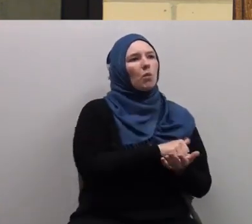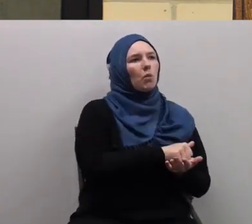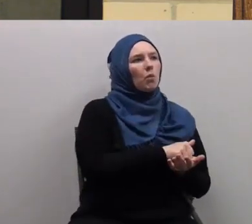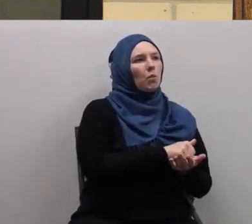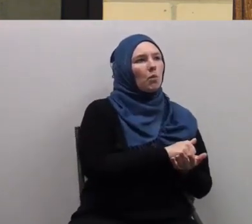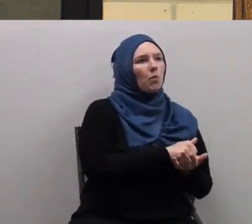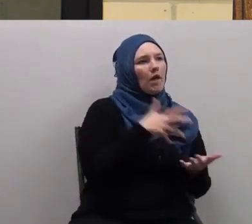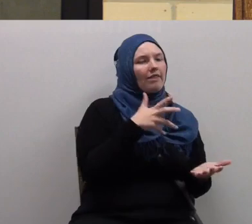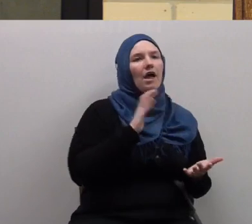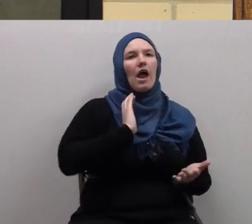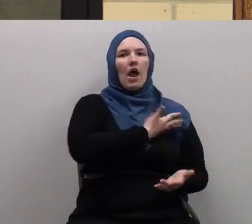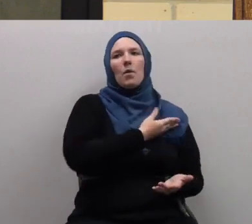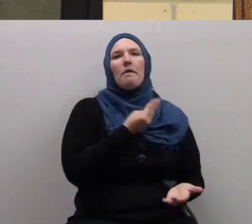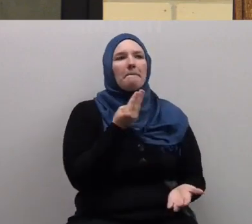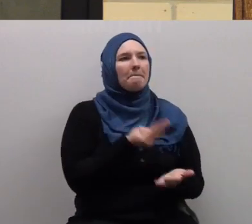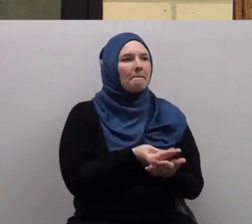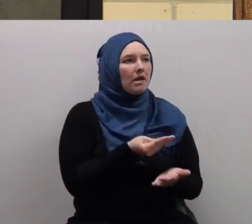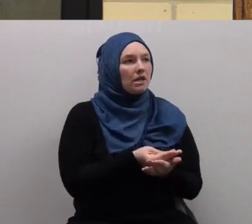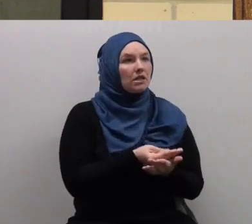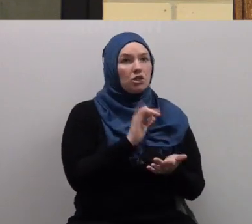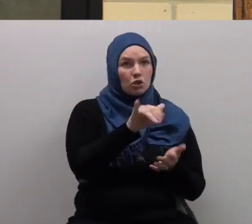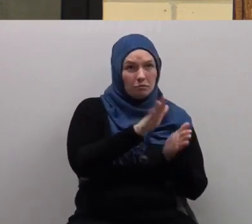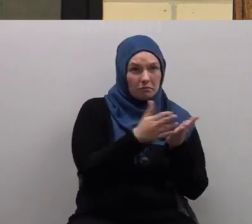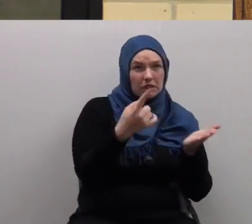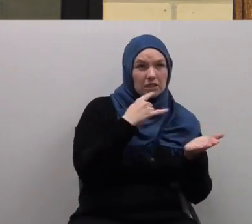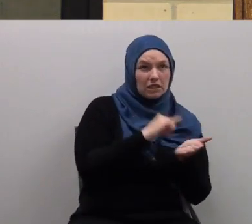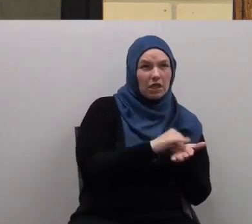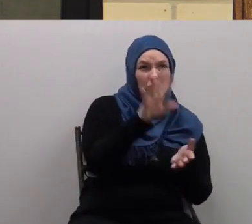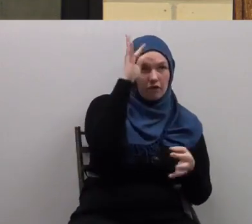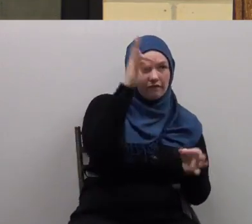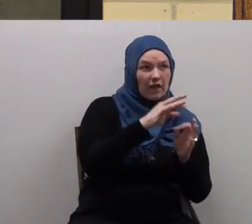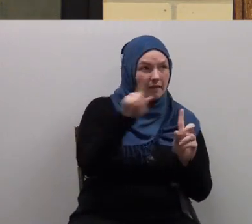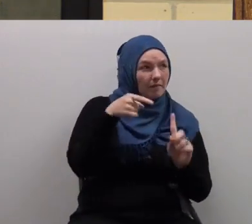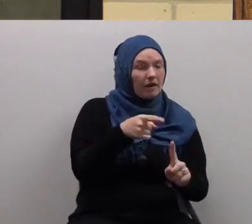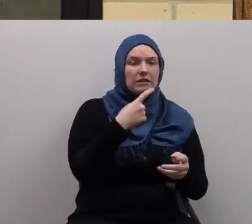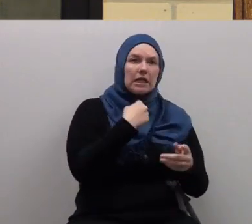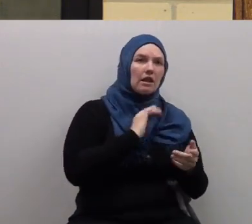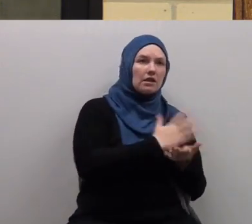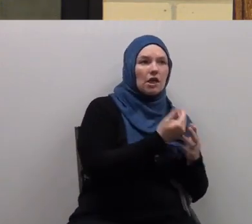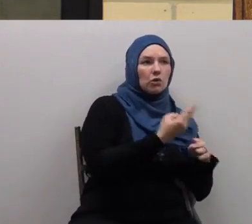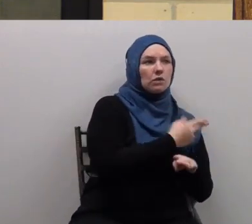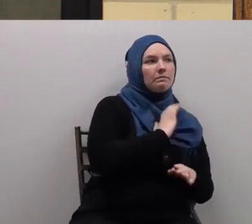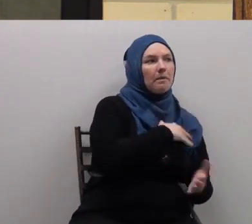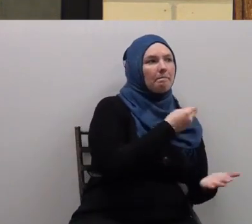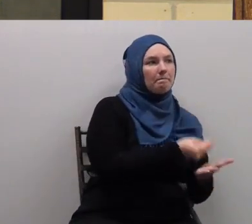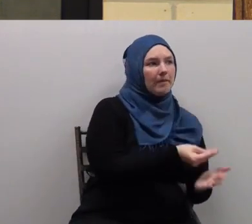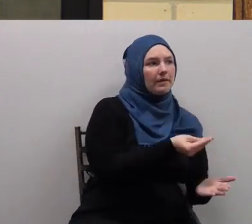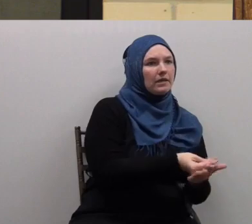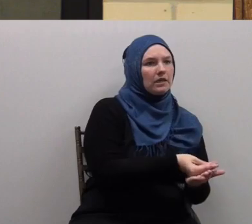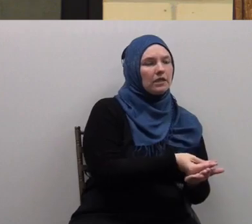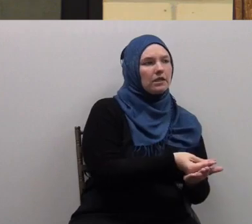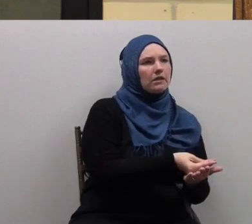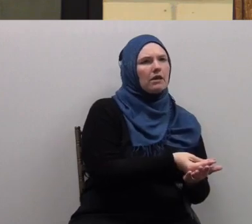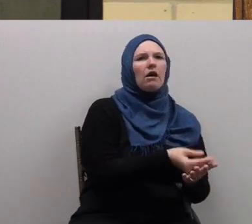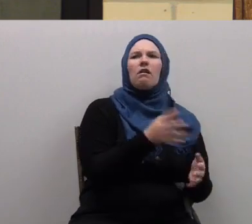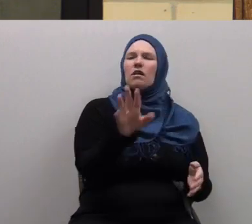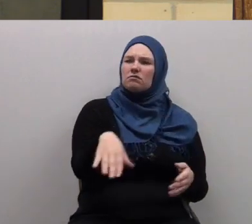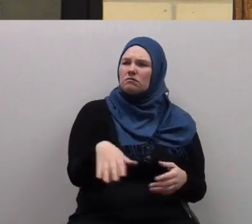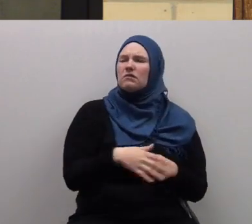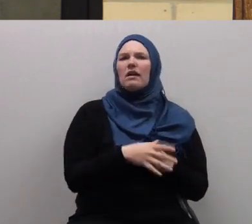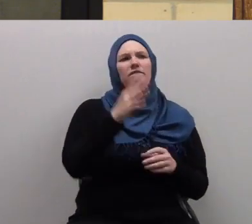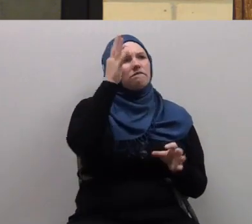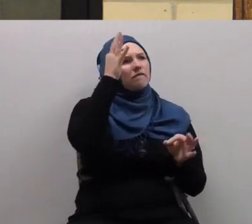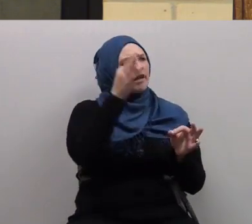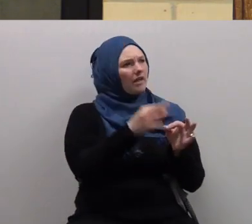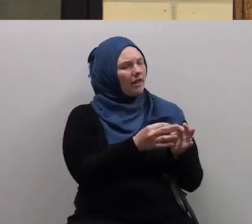our money? Is this what your faith is about? And definitely, a